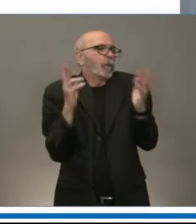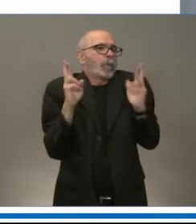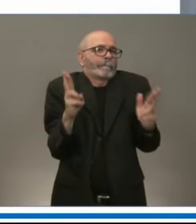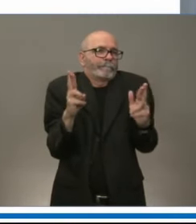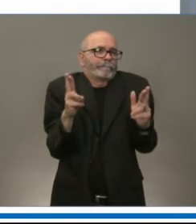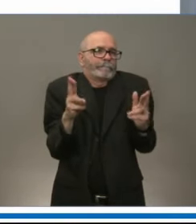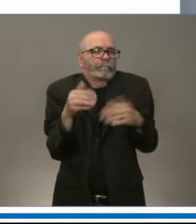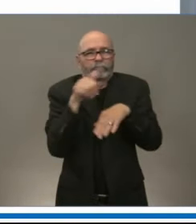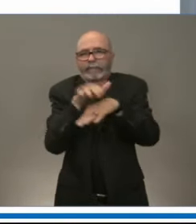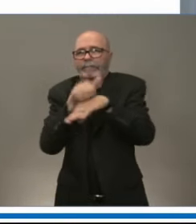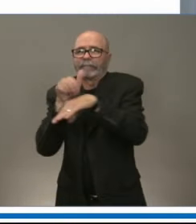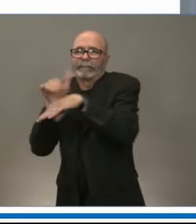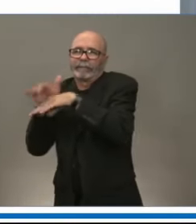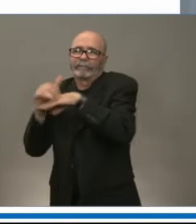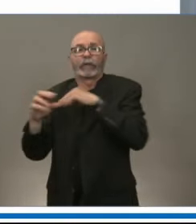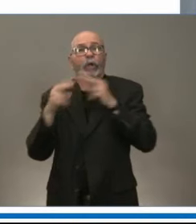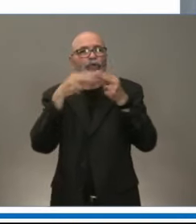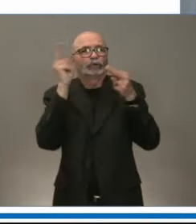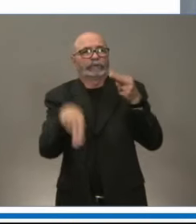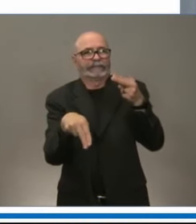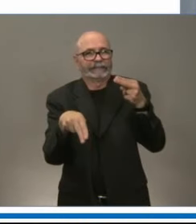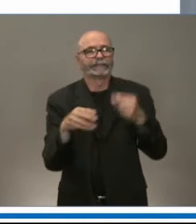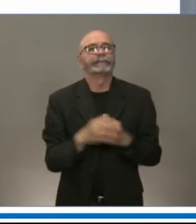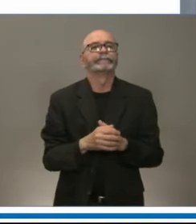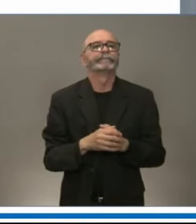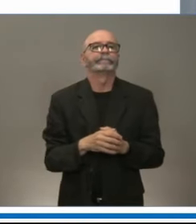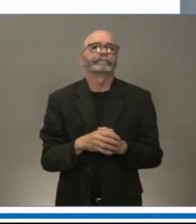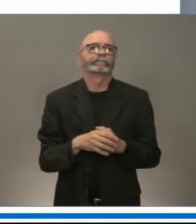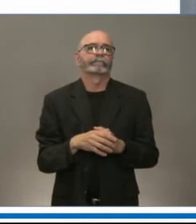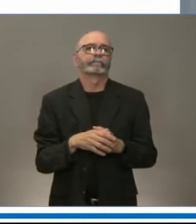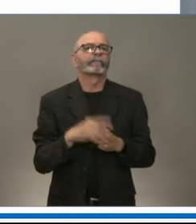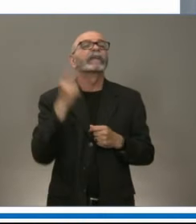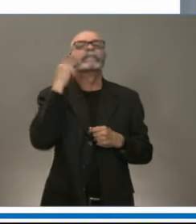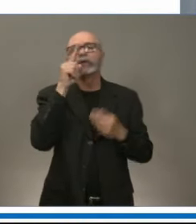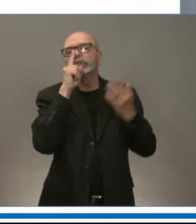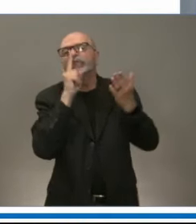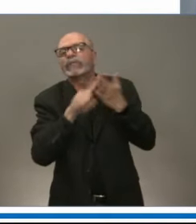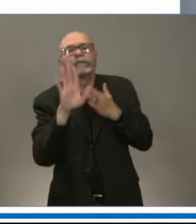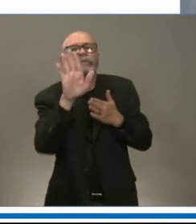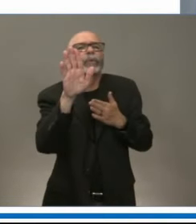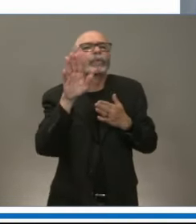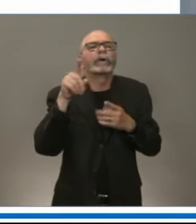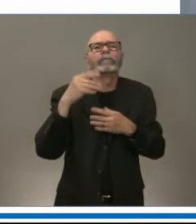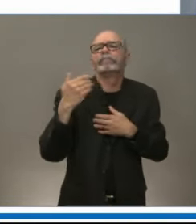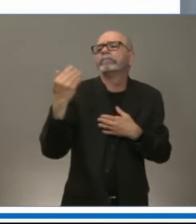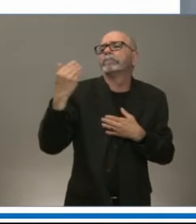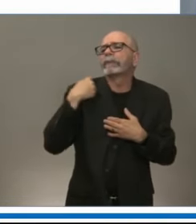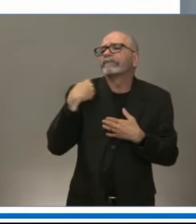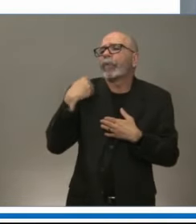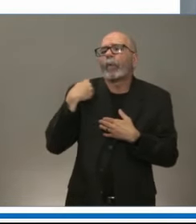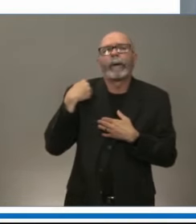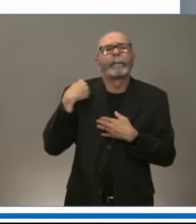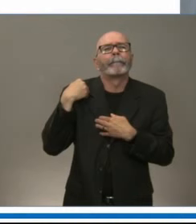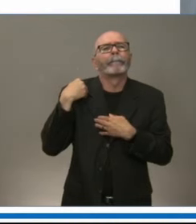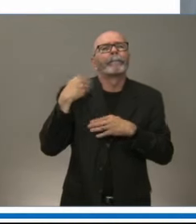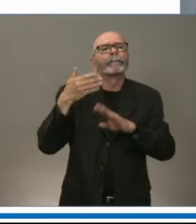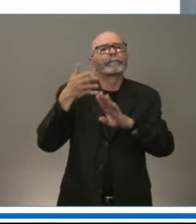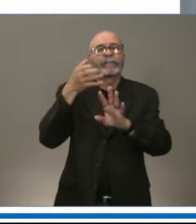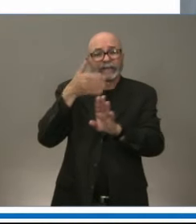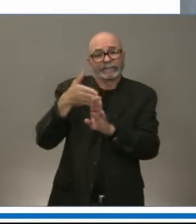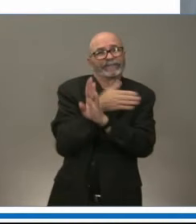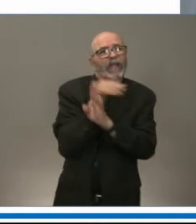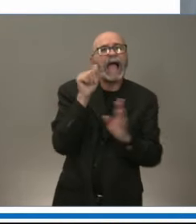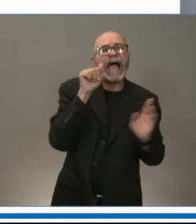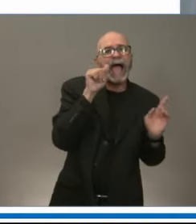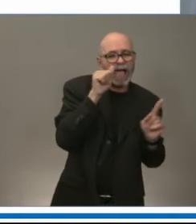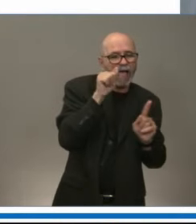of last year or February of this year when it comes to the financing piece for the small business owner. But for those